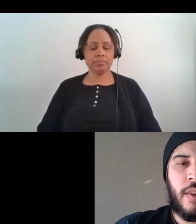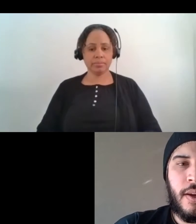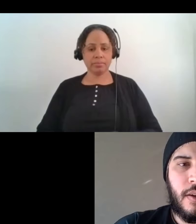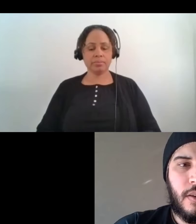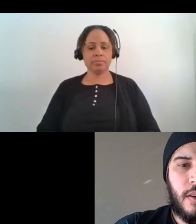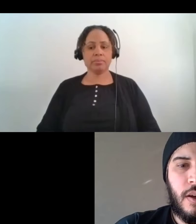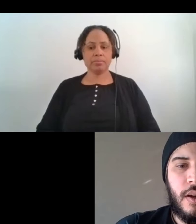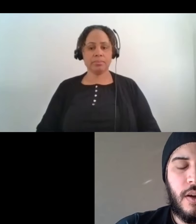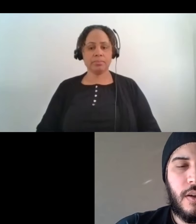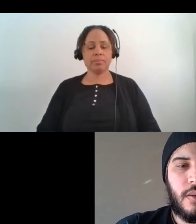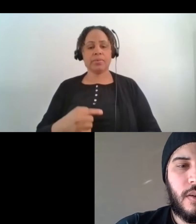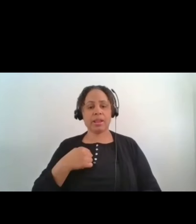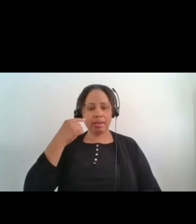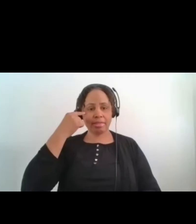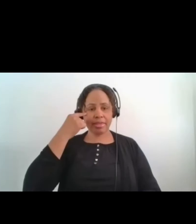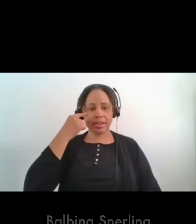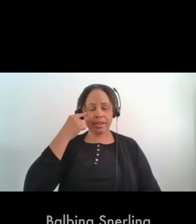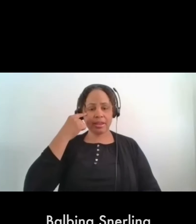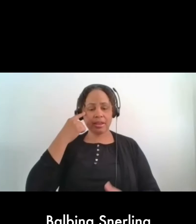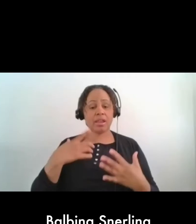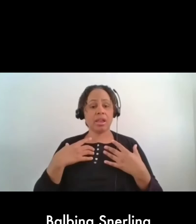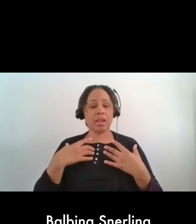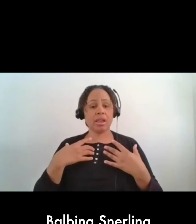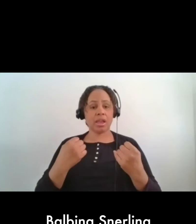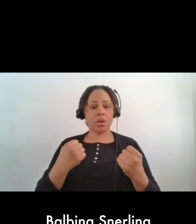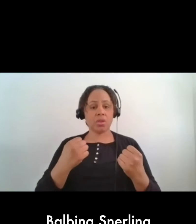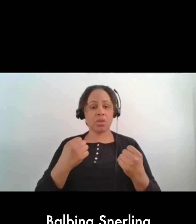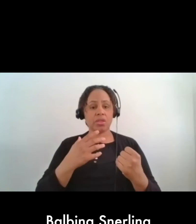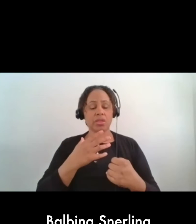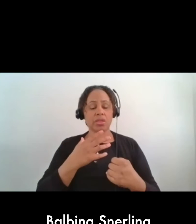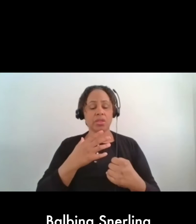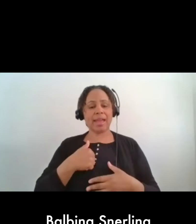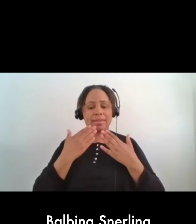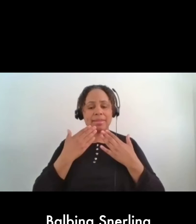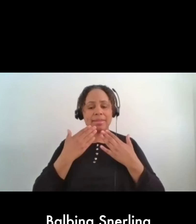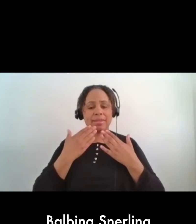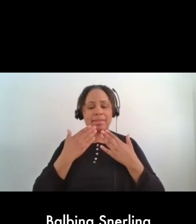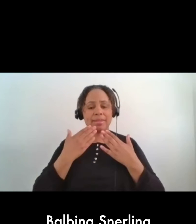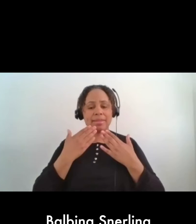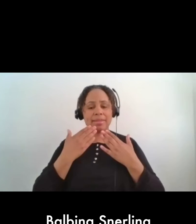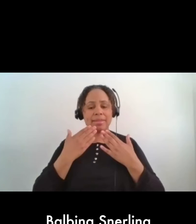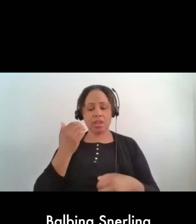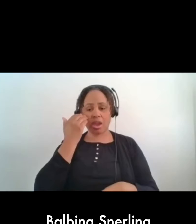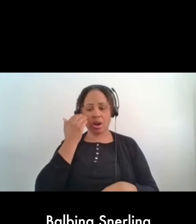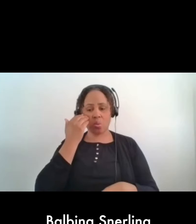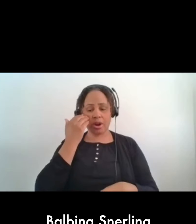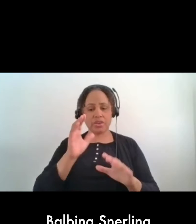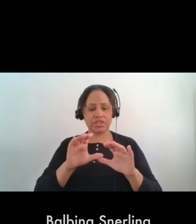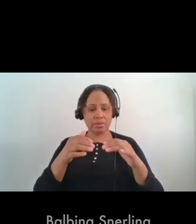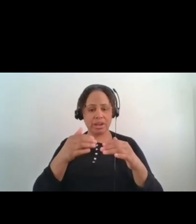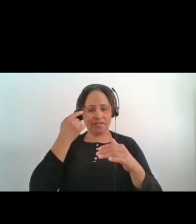I thank the Health and Awareness Committee for this initiative, and it's, as you mentioned earlier,